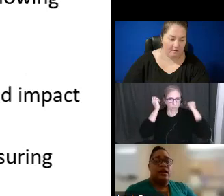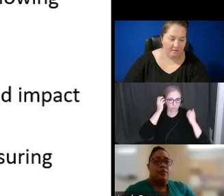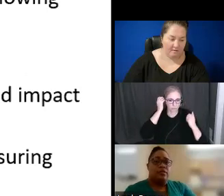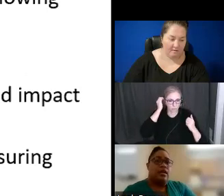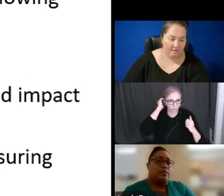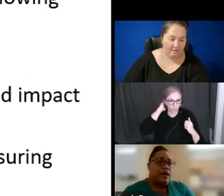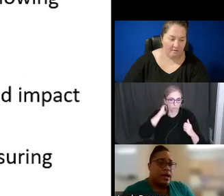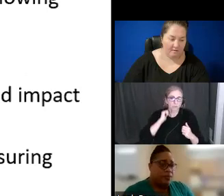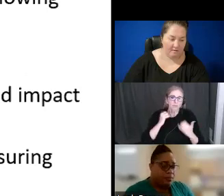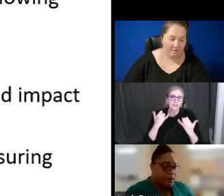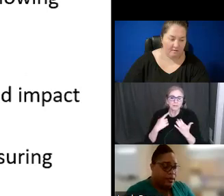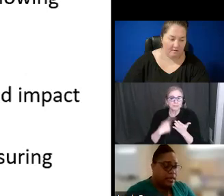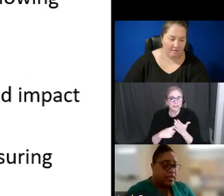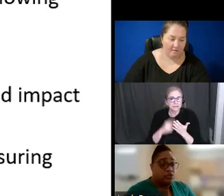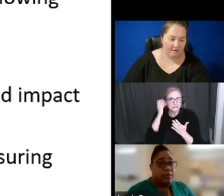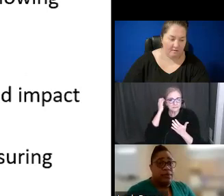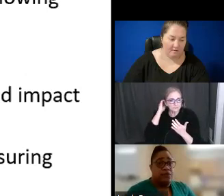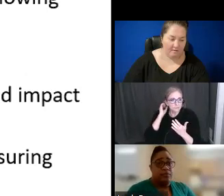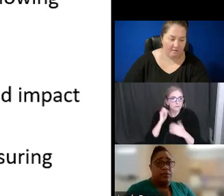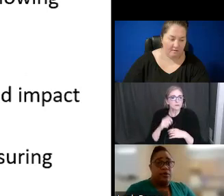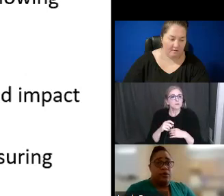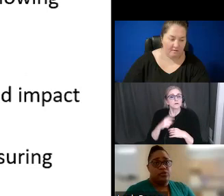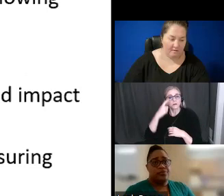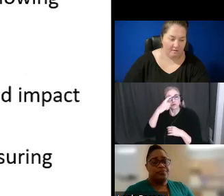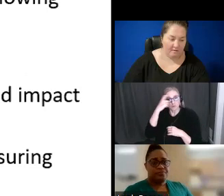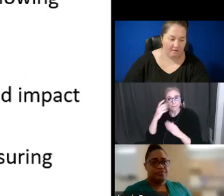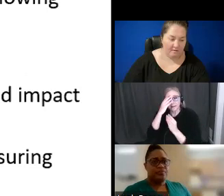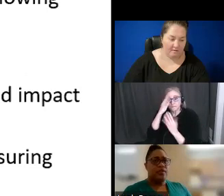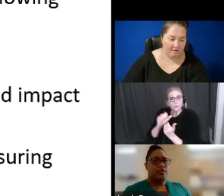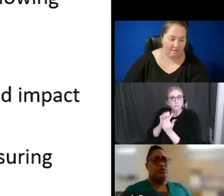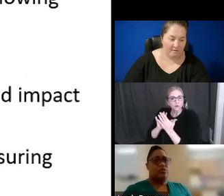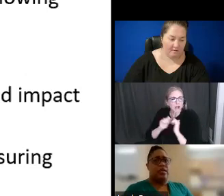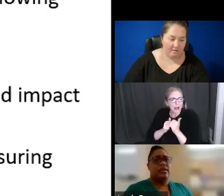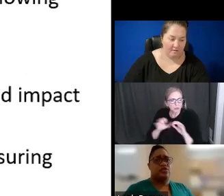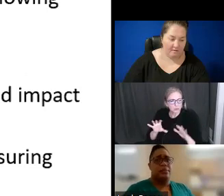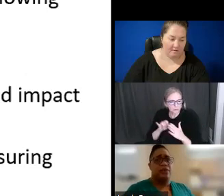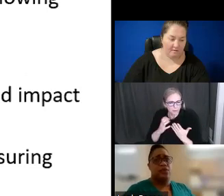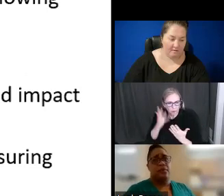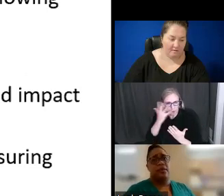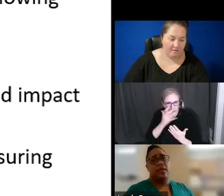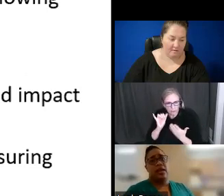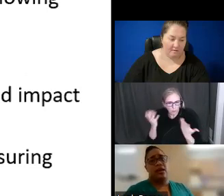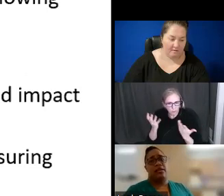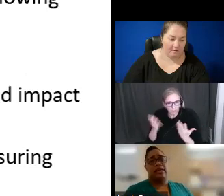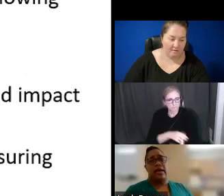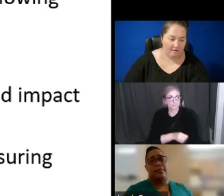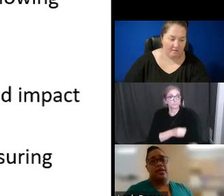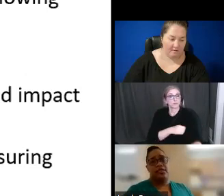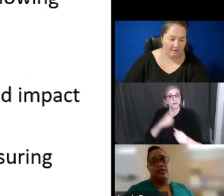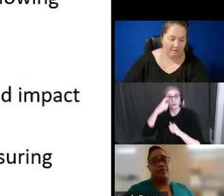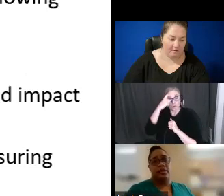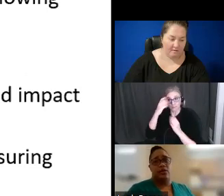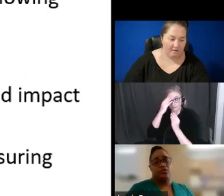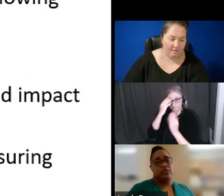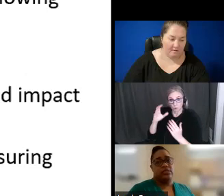So now I want to talk about how we embrace a trauma-informed approach. So again, trauma-informed care is a